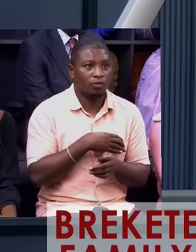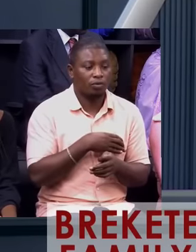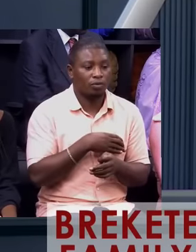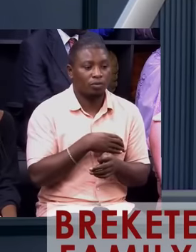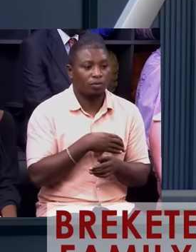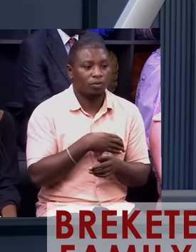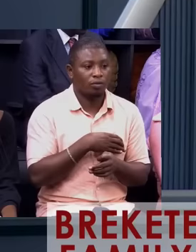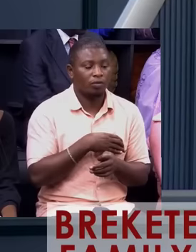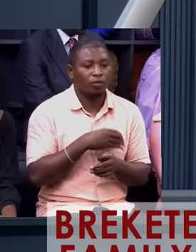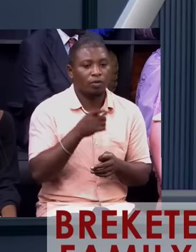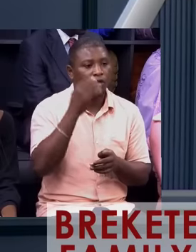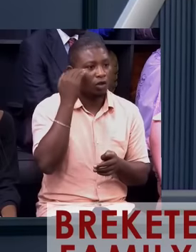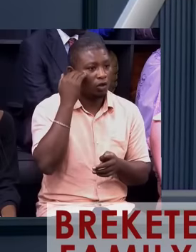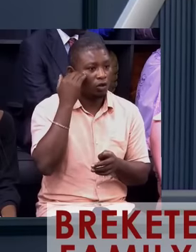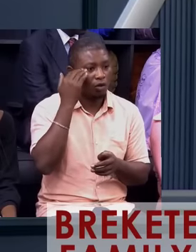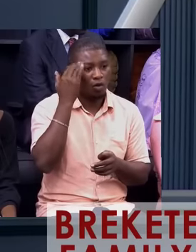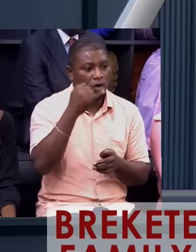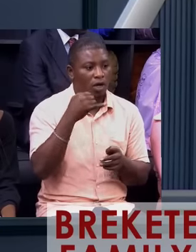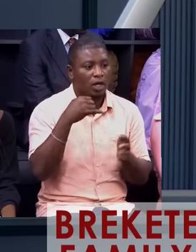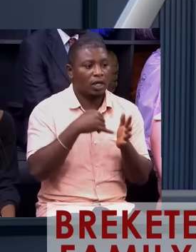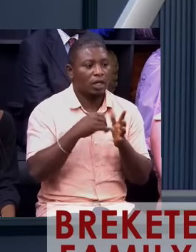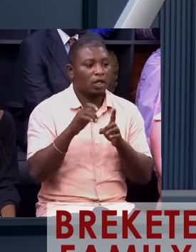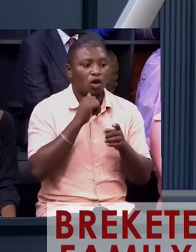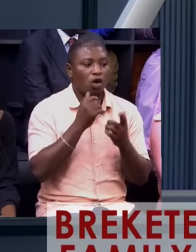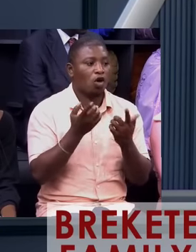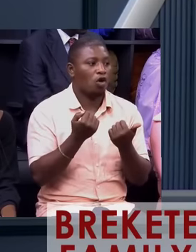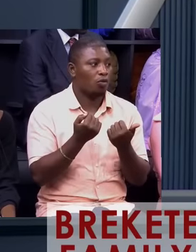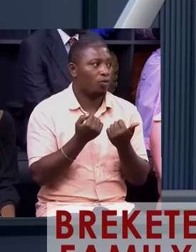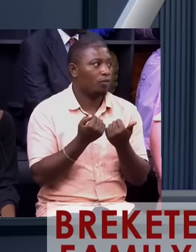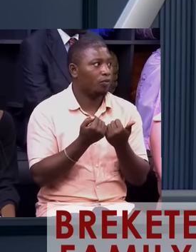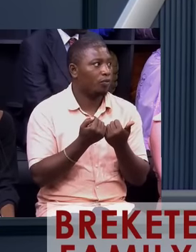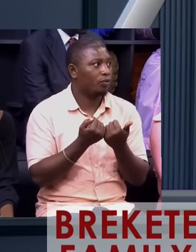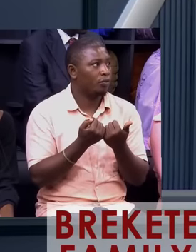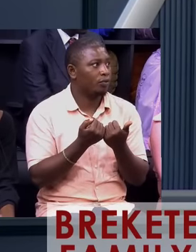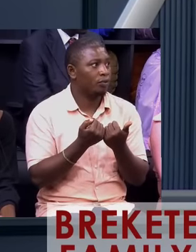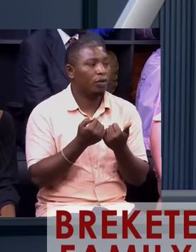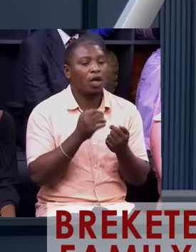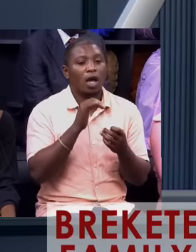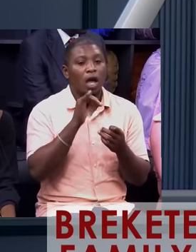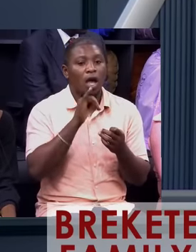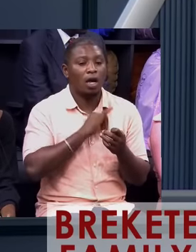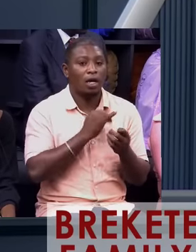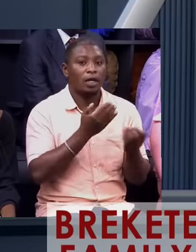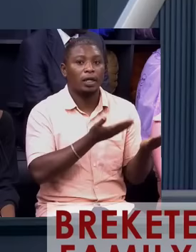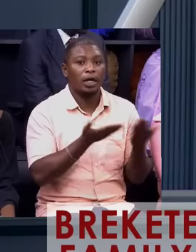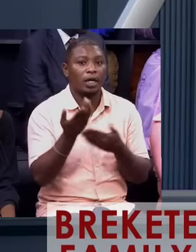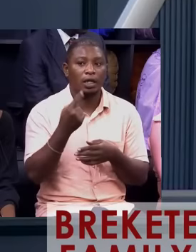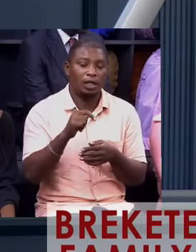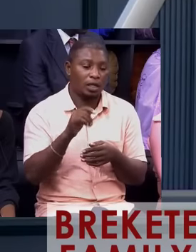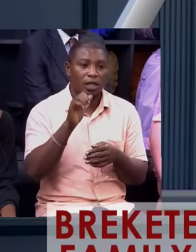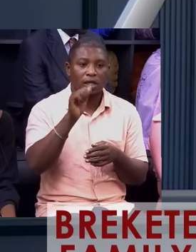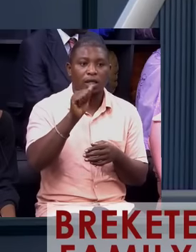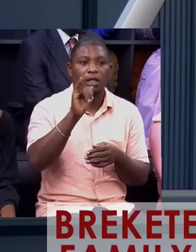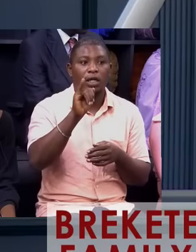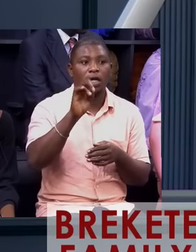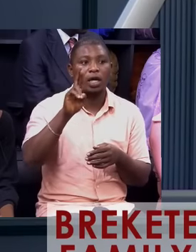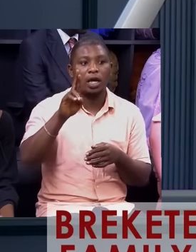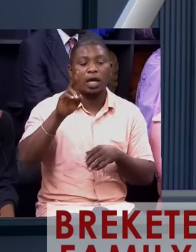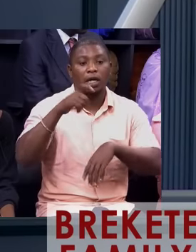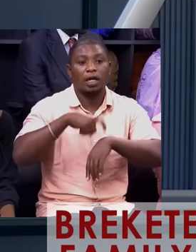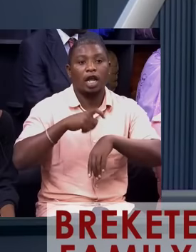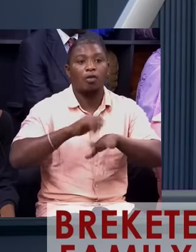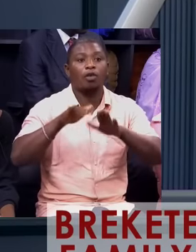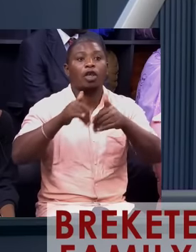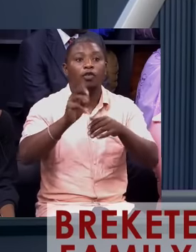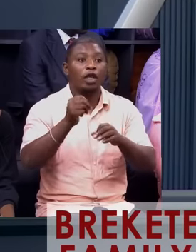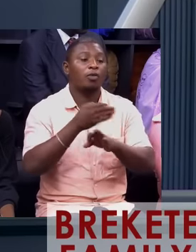commission you know why you no come I G the air time give them for free I